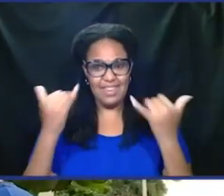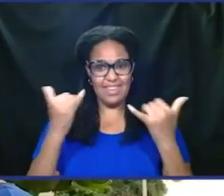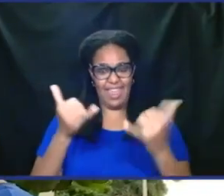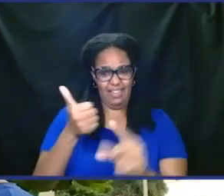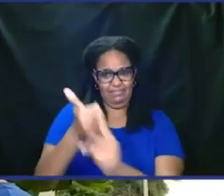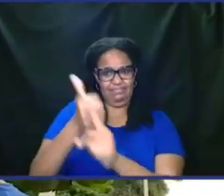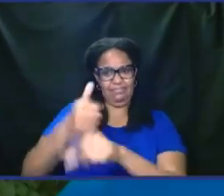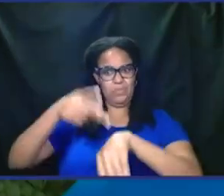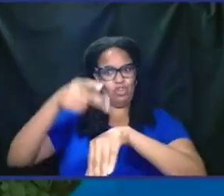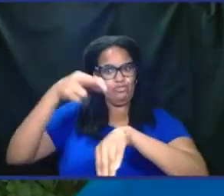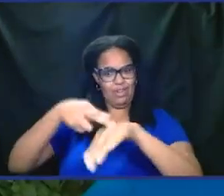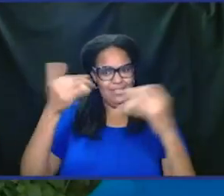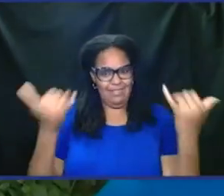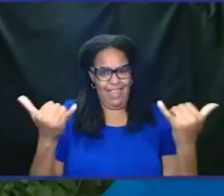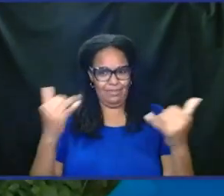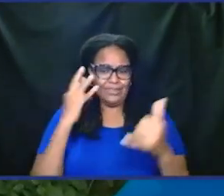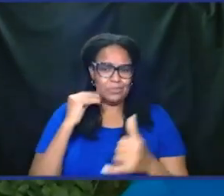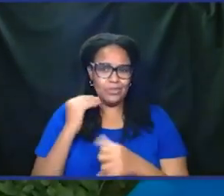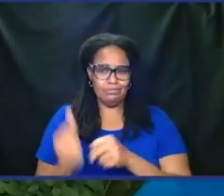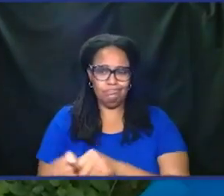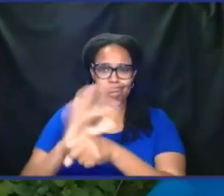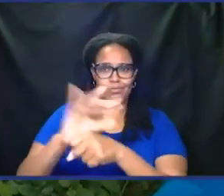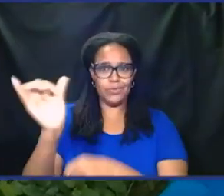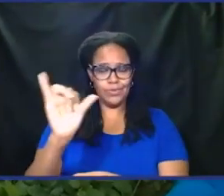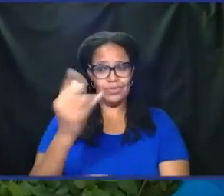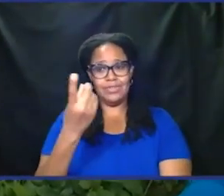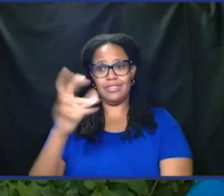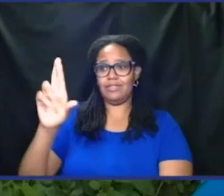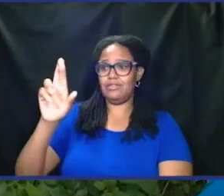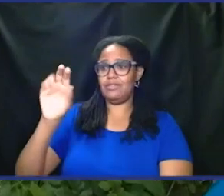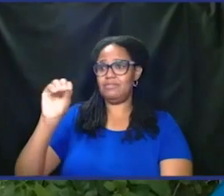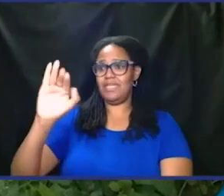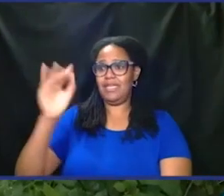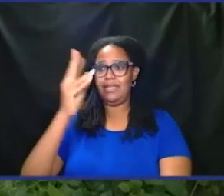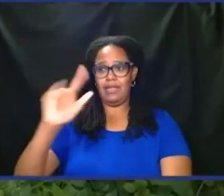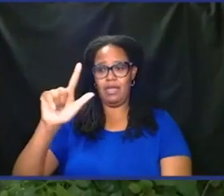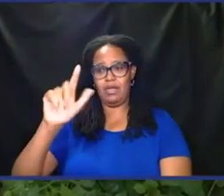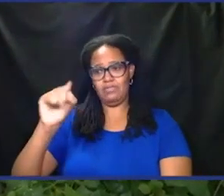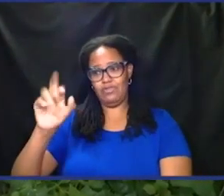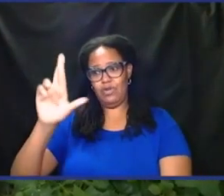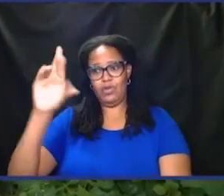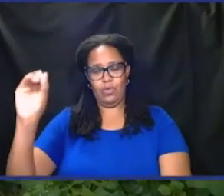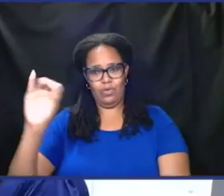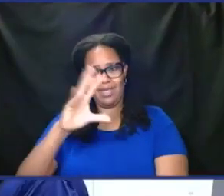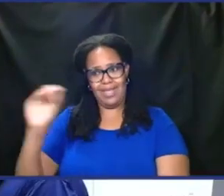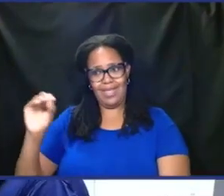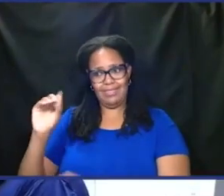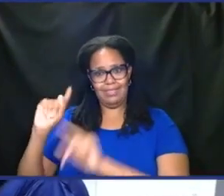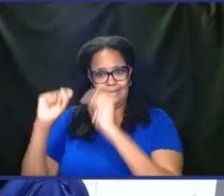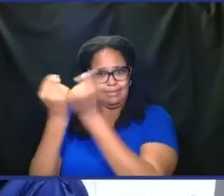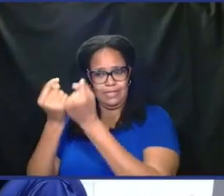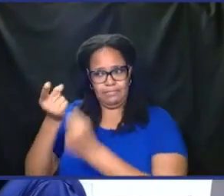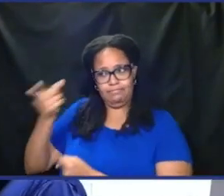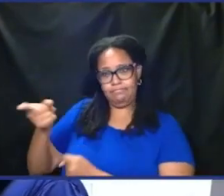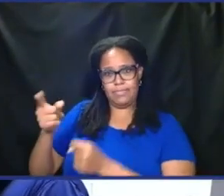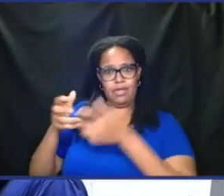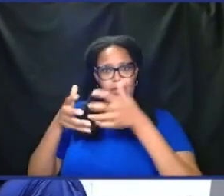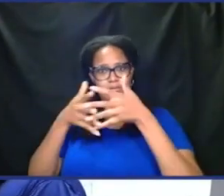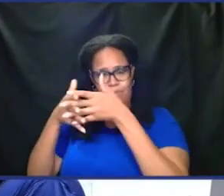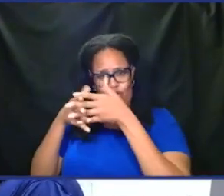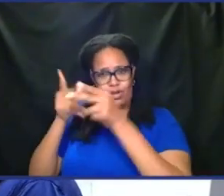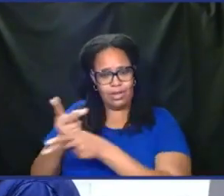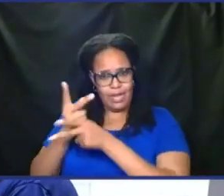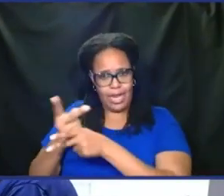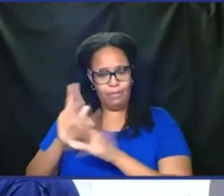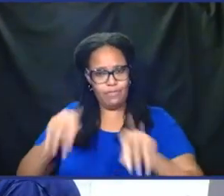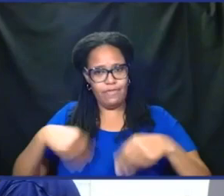with COVID-19. Through it all, Dr. Miguel Marrero and the team at Americares have provided mental health training to